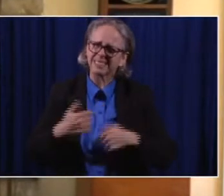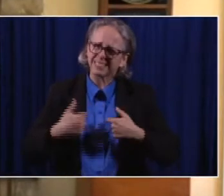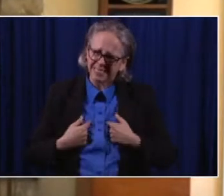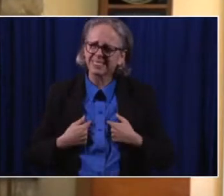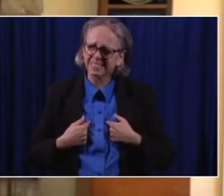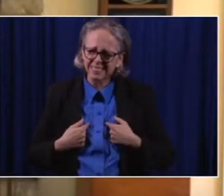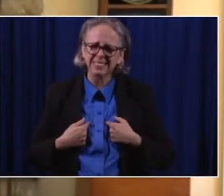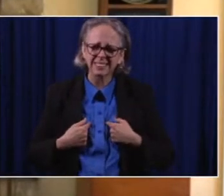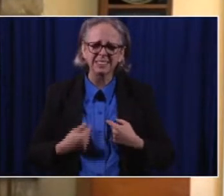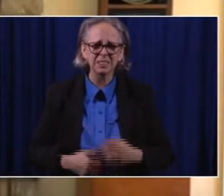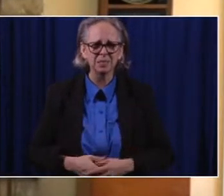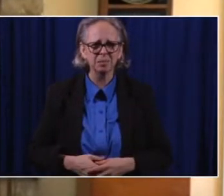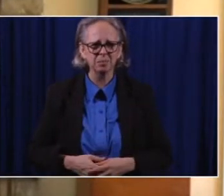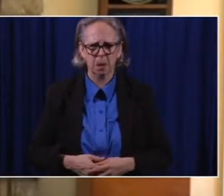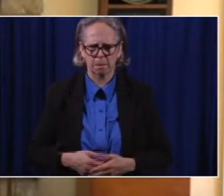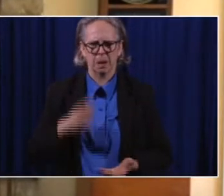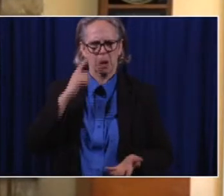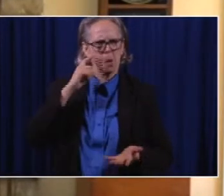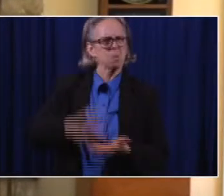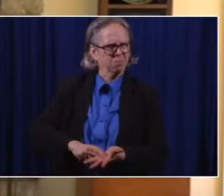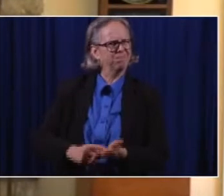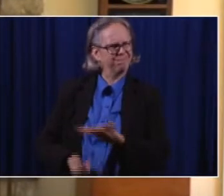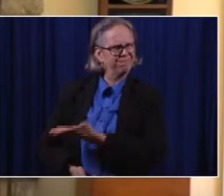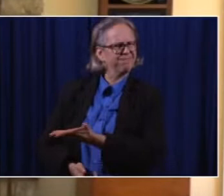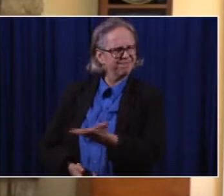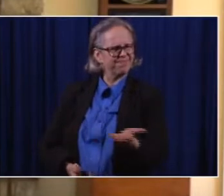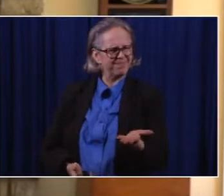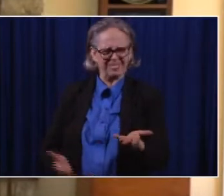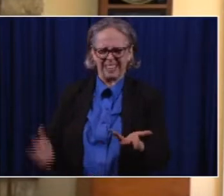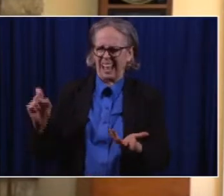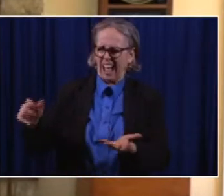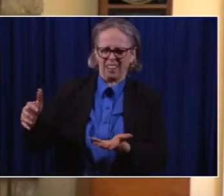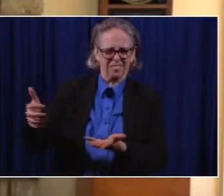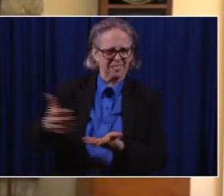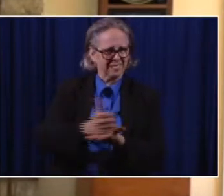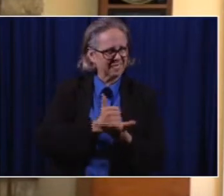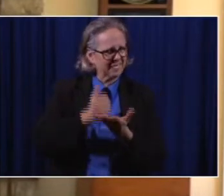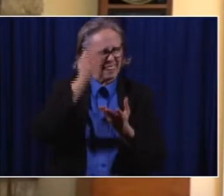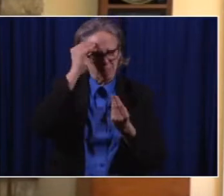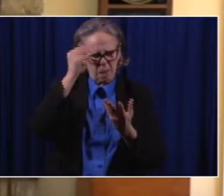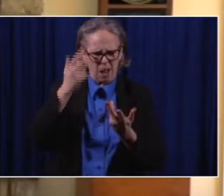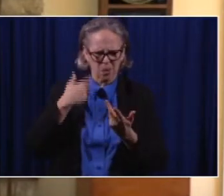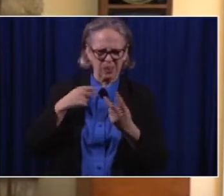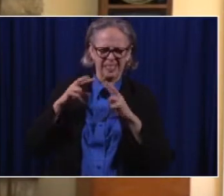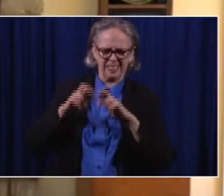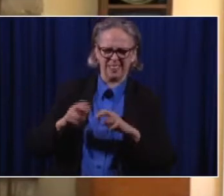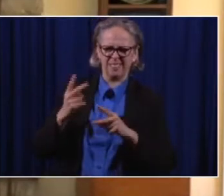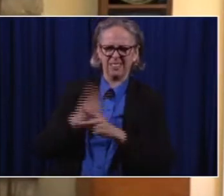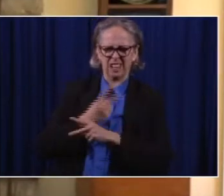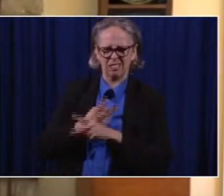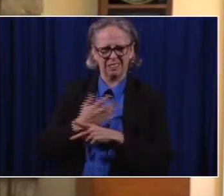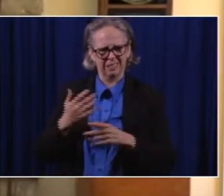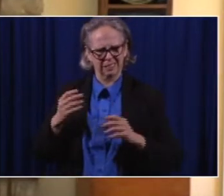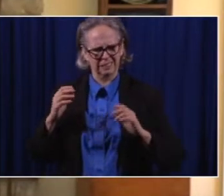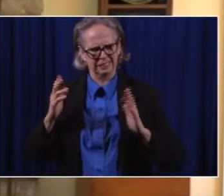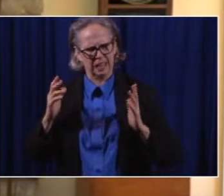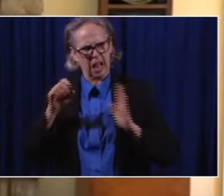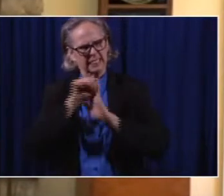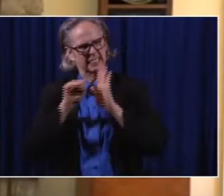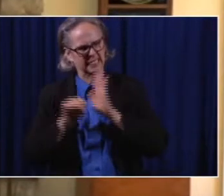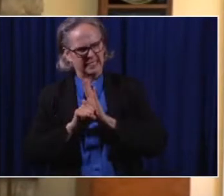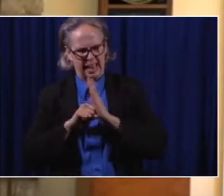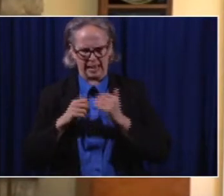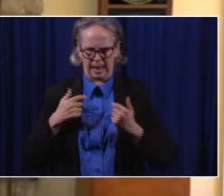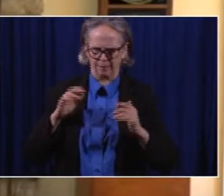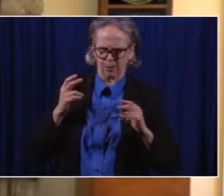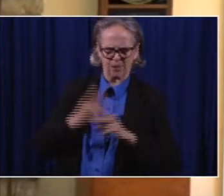but we have to analyze it from a logical approach. And we